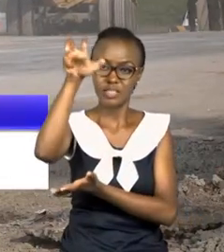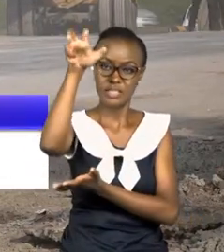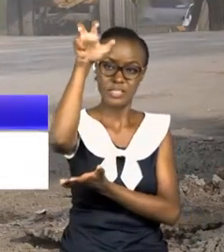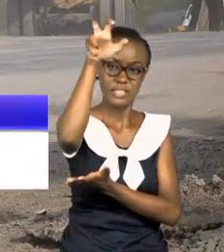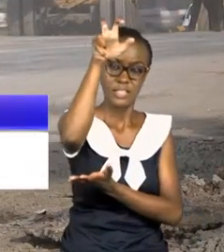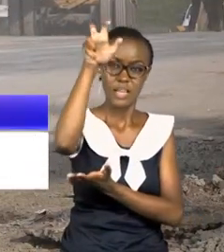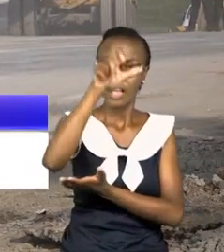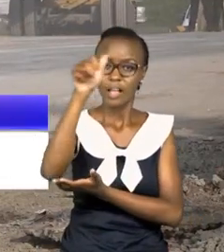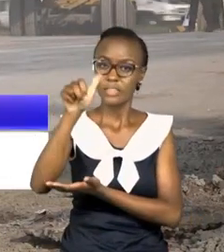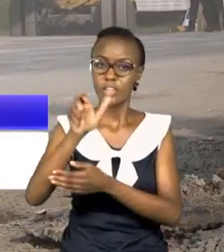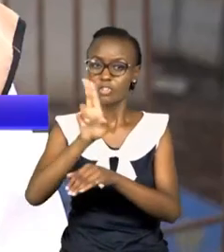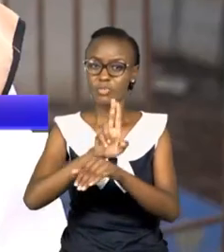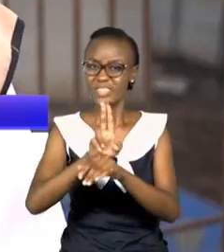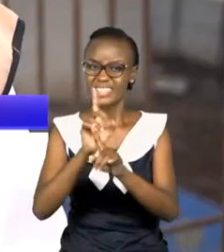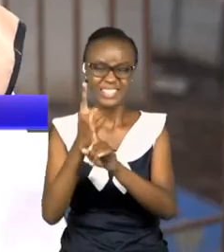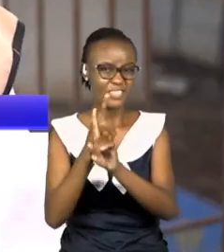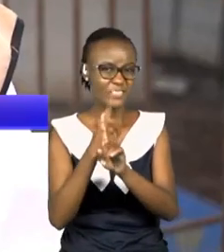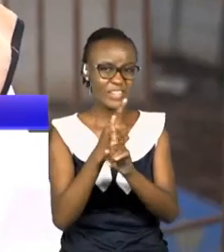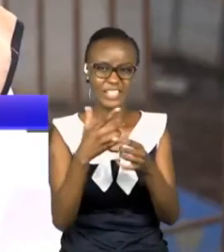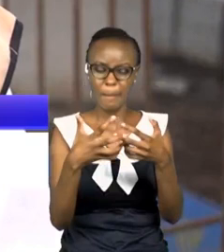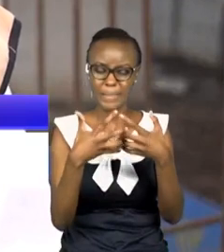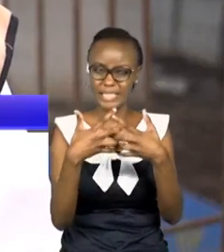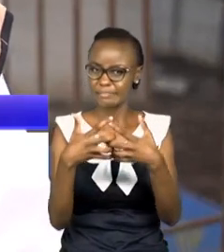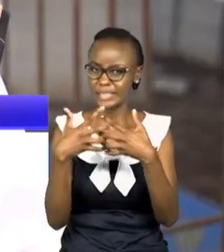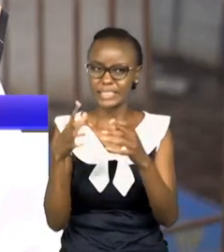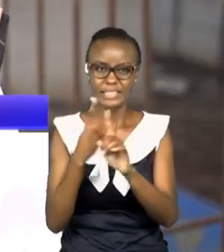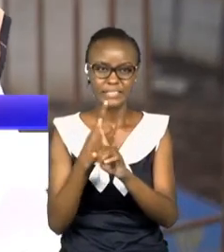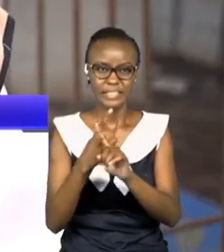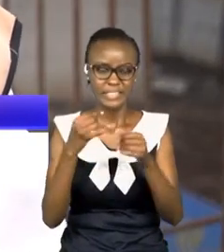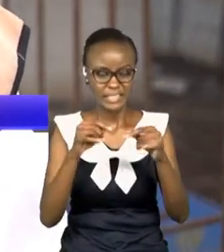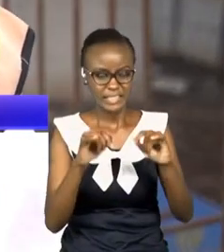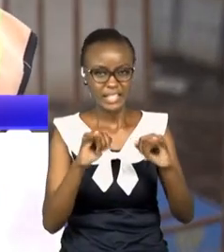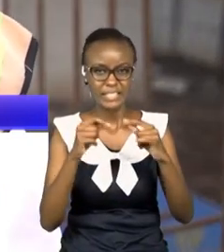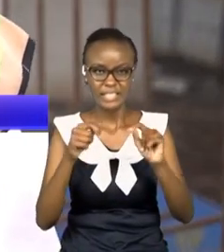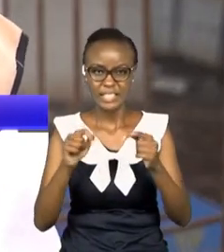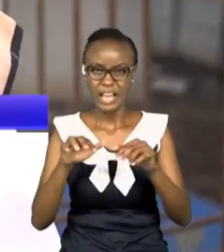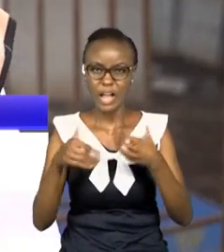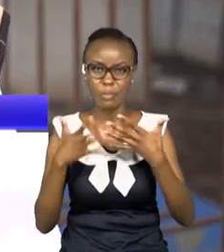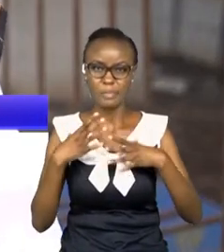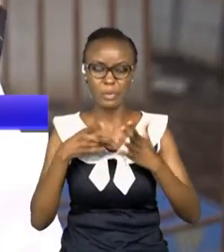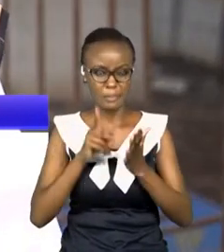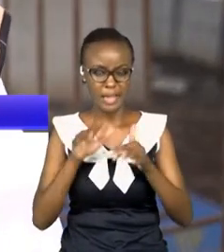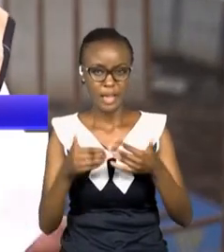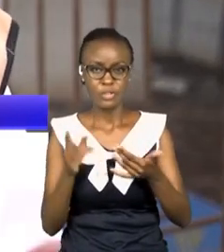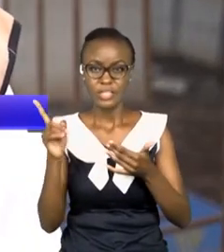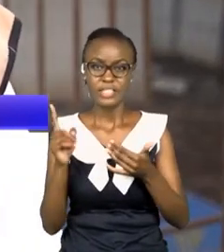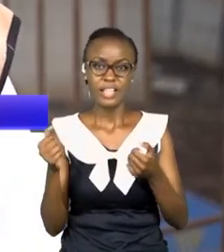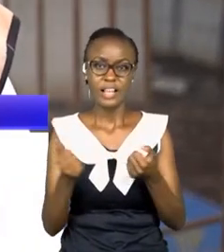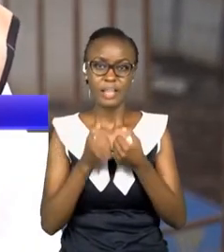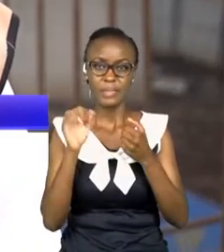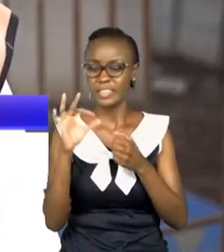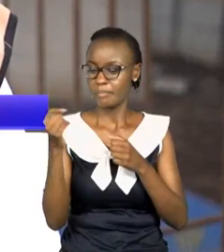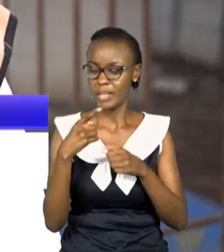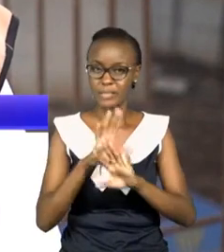have auxiliaries. So all that work, including testing on how people will be able to pay, that will take us about